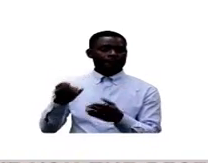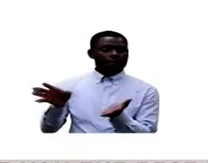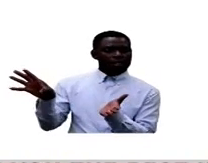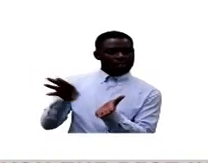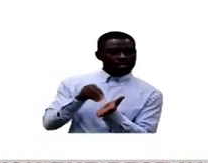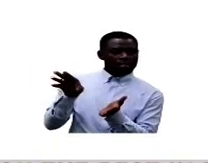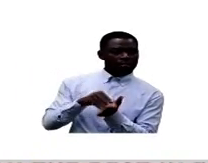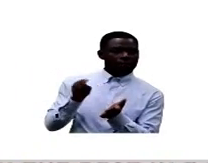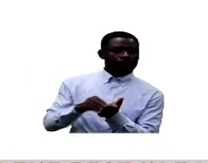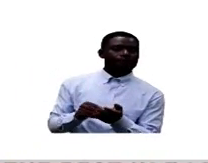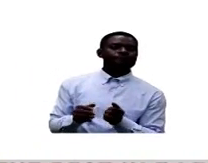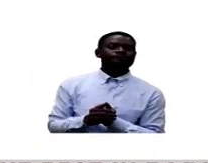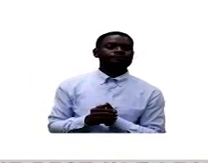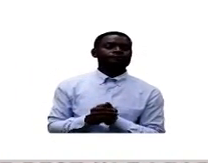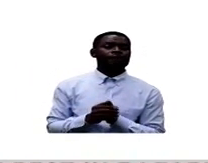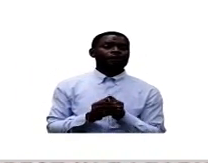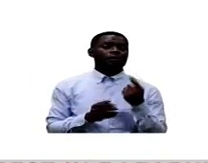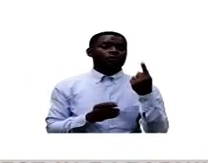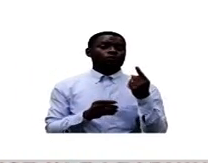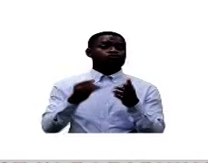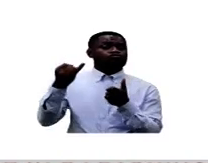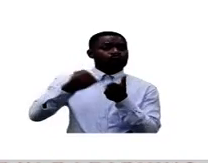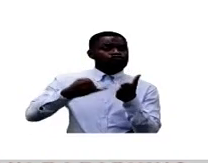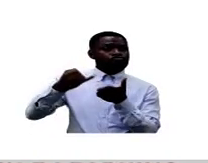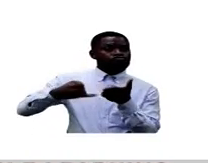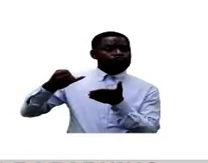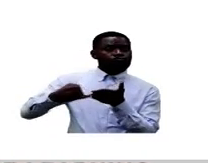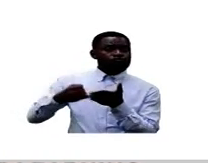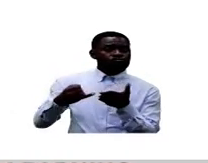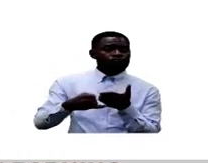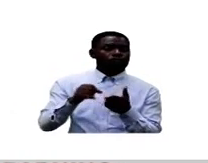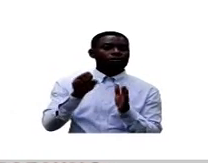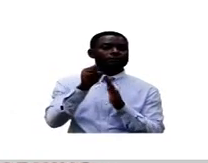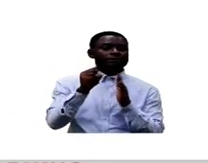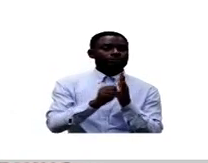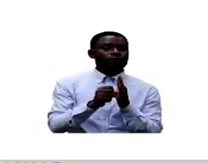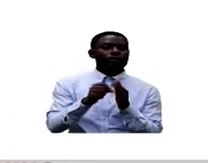me. Draw the symbols of the following components of a circuit.